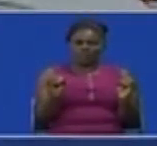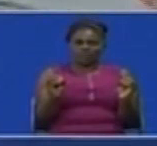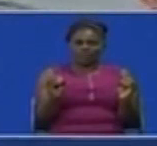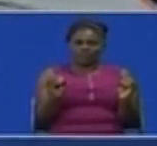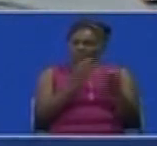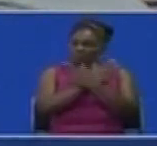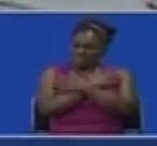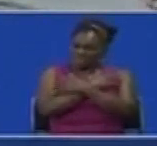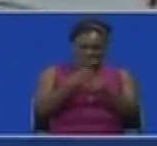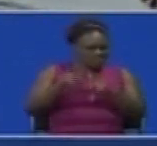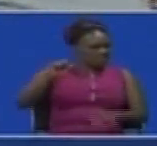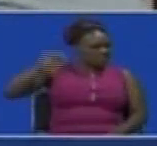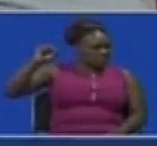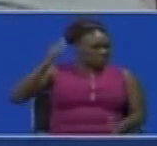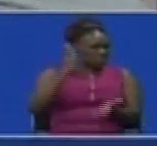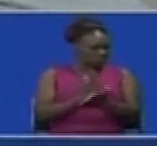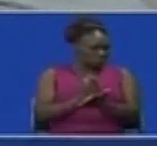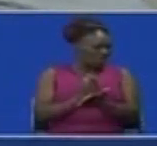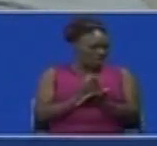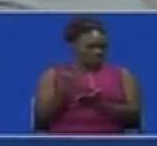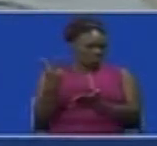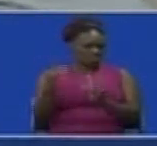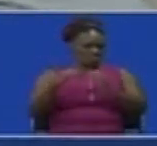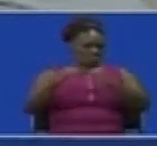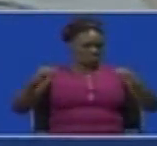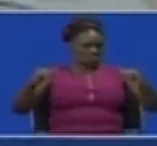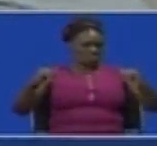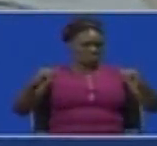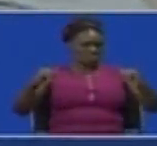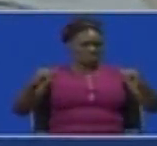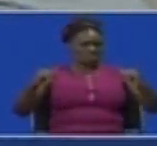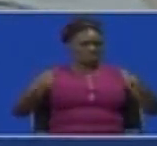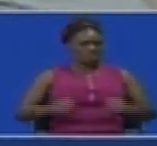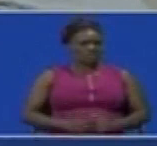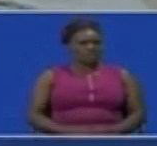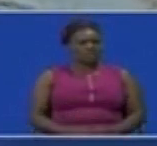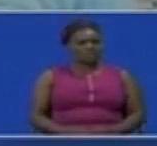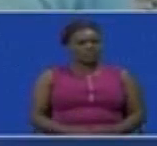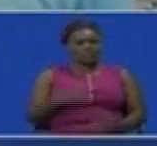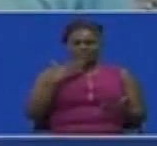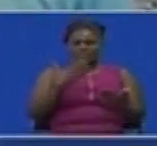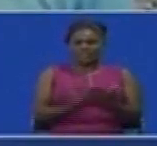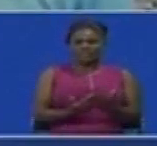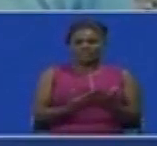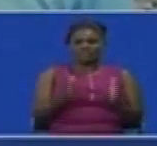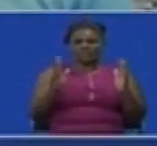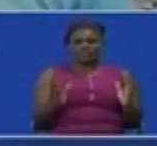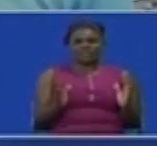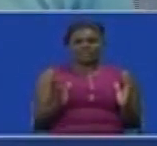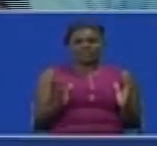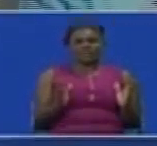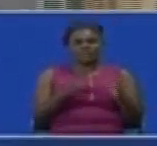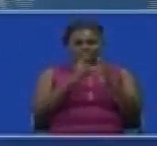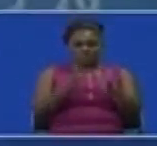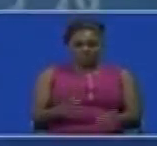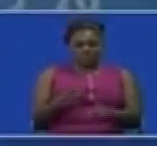but politically speaking, the two are actually facing different directions, Agina. Thank you very much, Francis Ntomo. They are